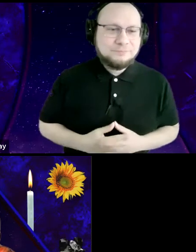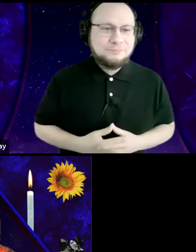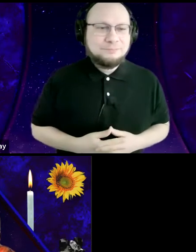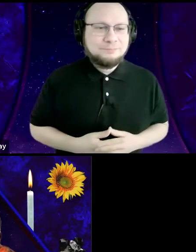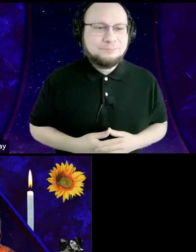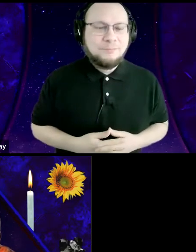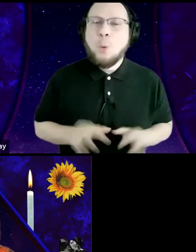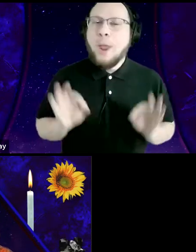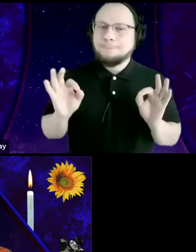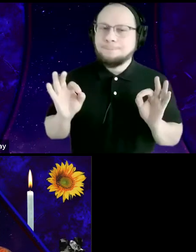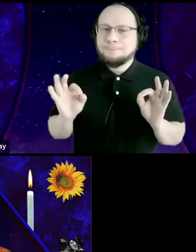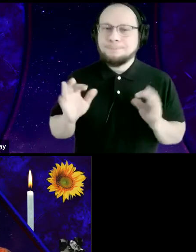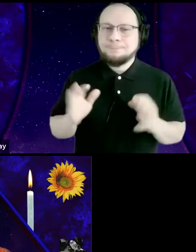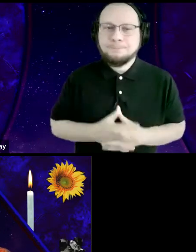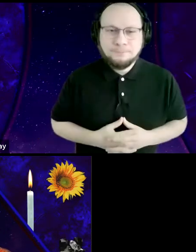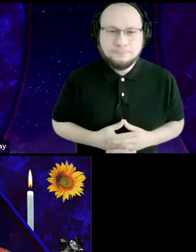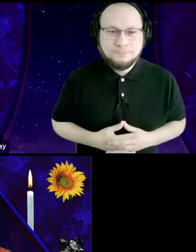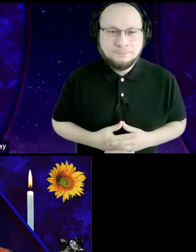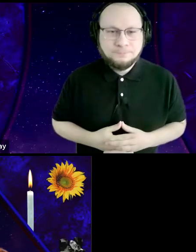Okay.